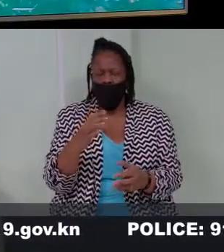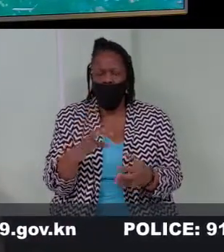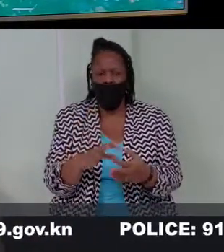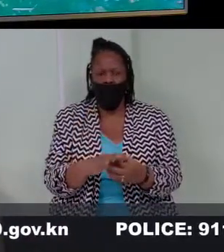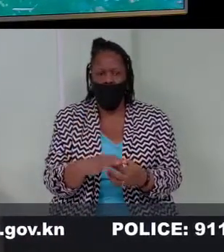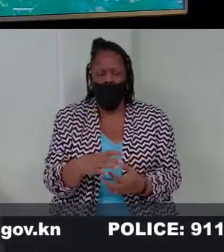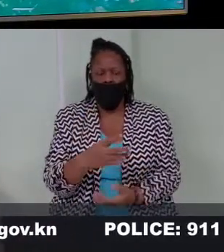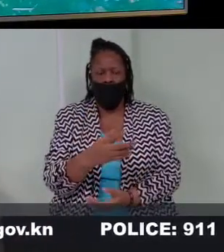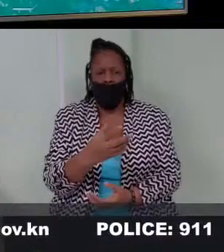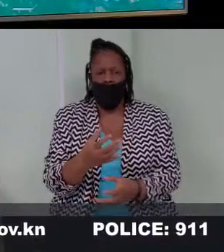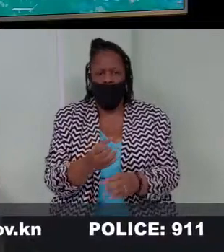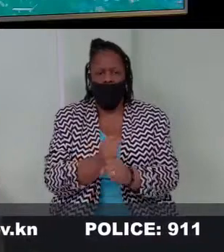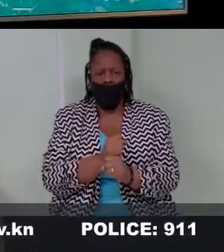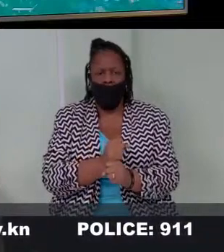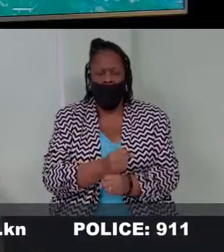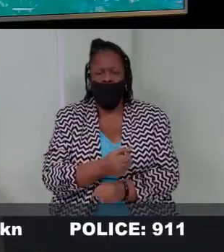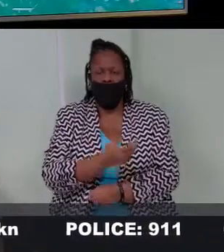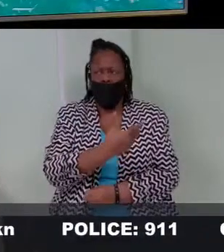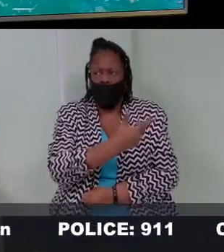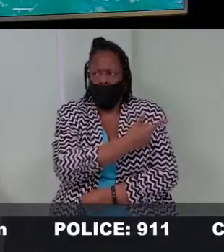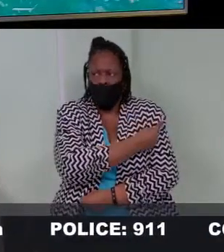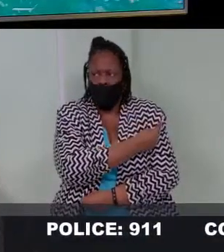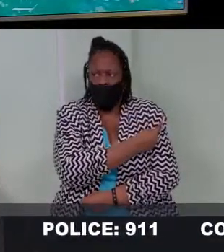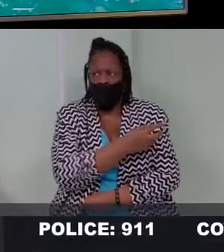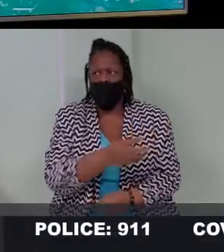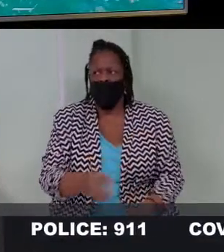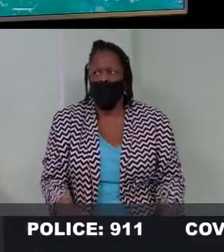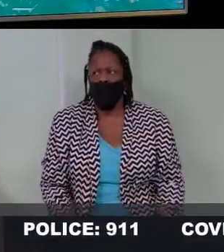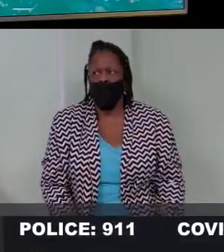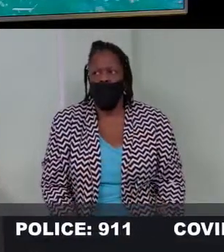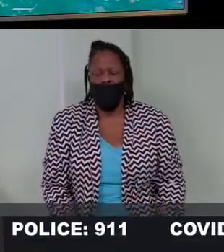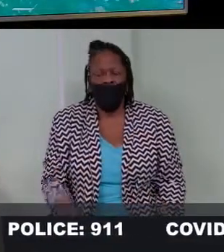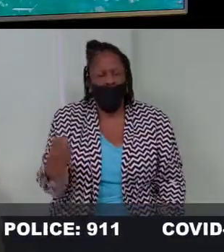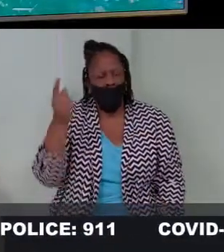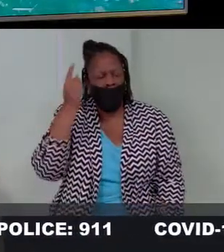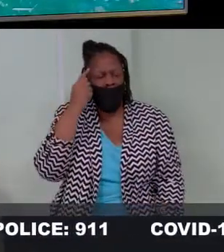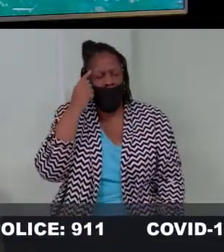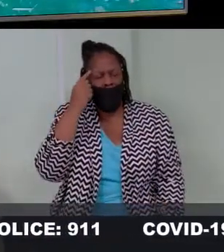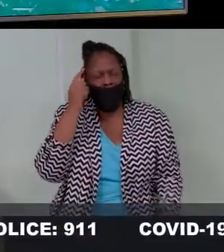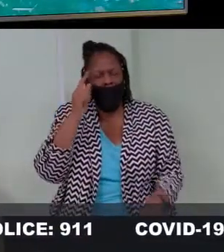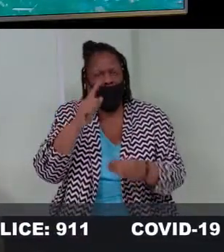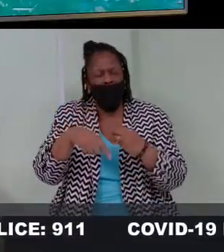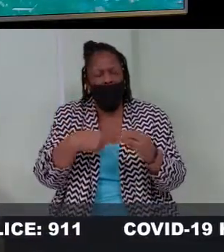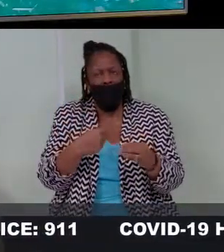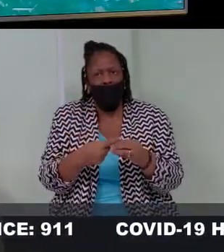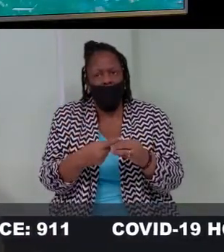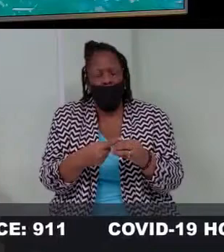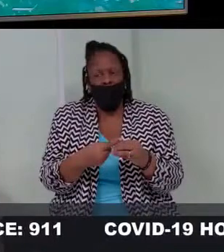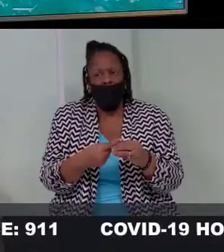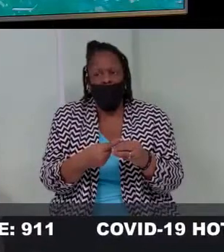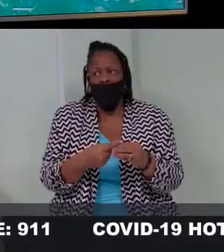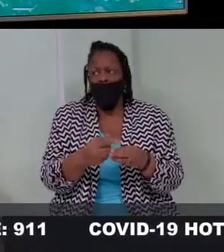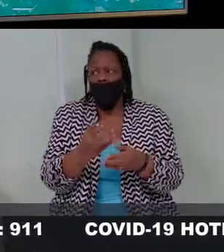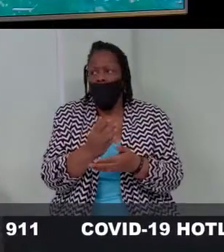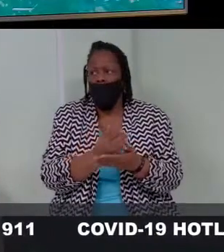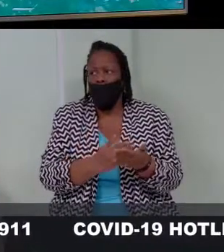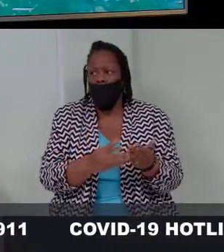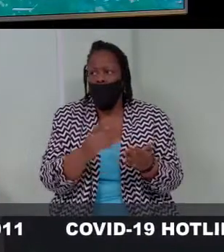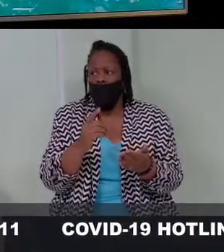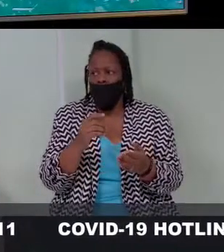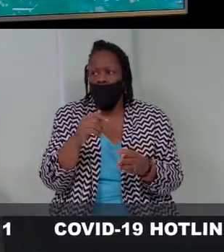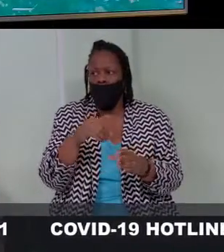the vaccine. Let us consider a scenario where, God forbid, a parliamentarian